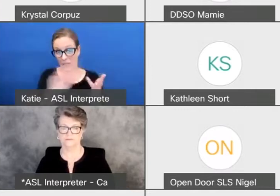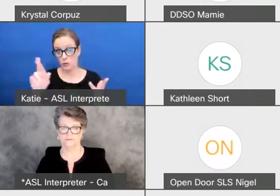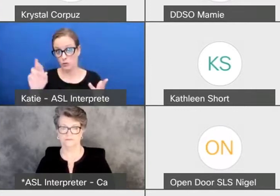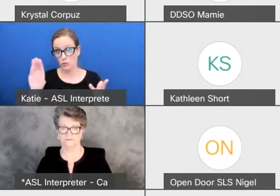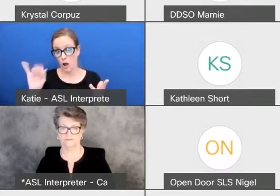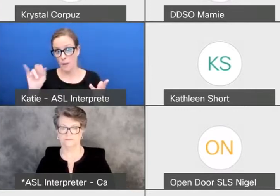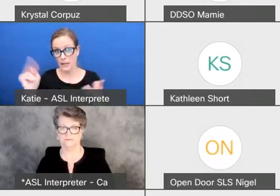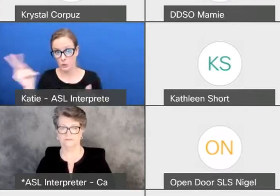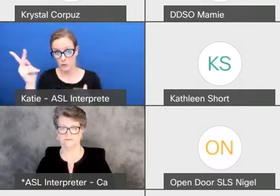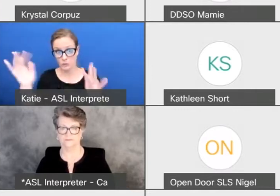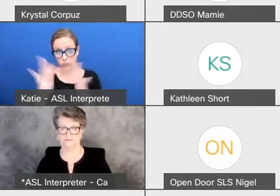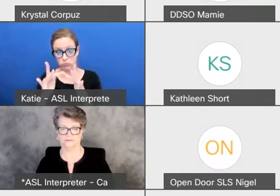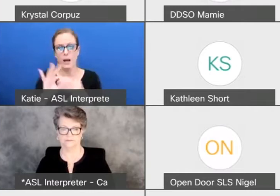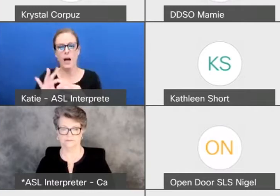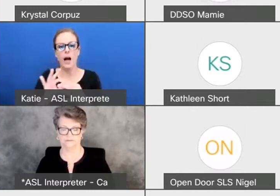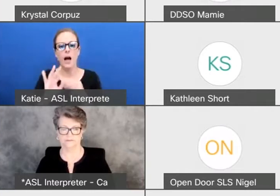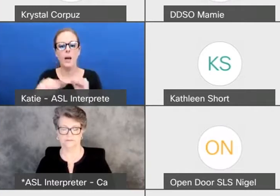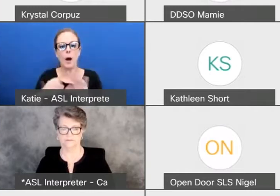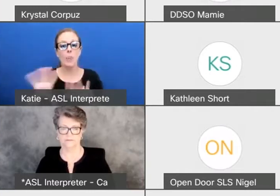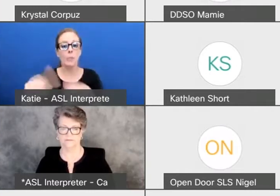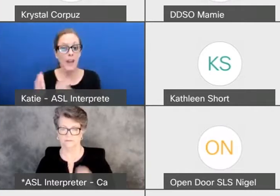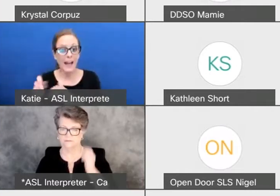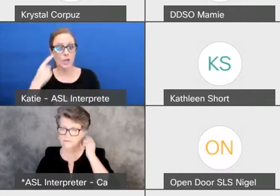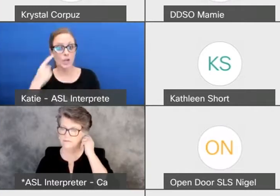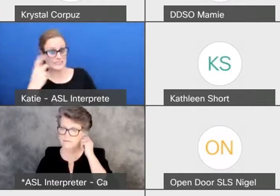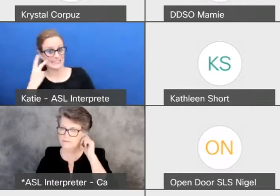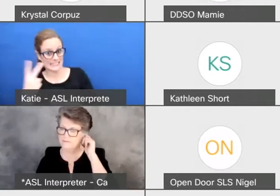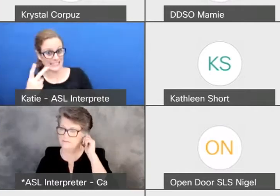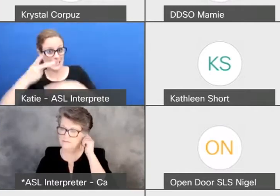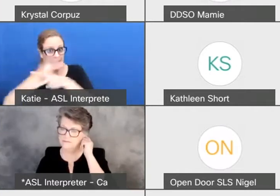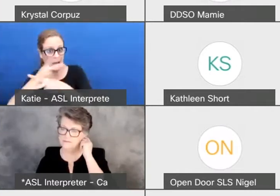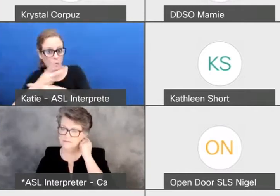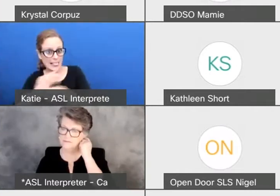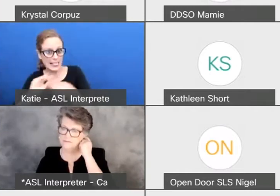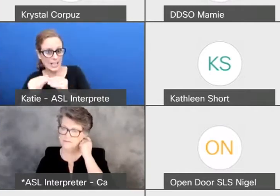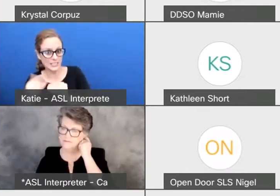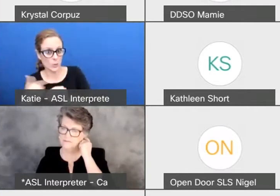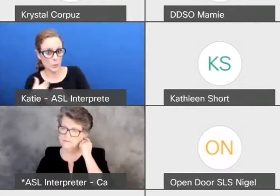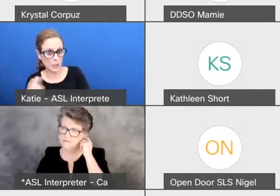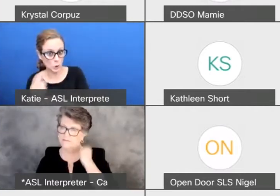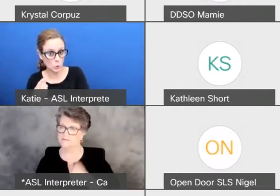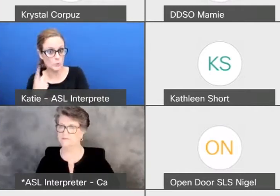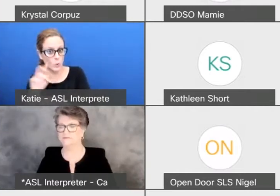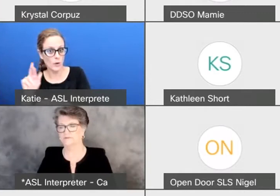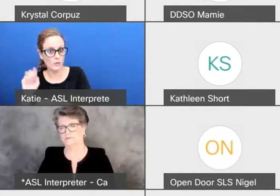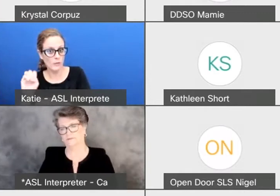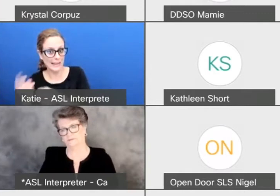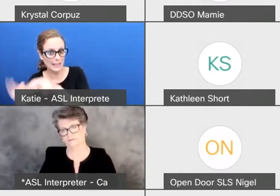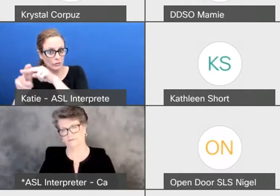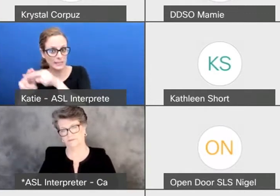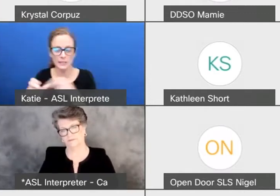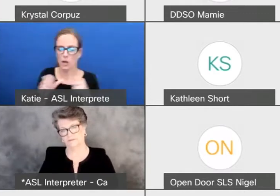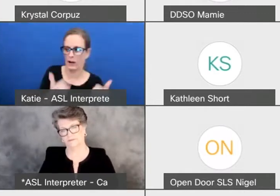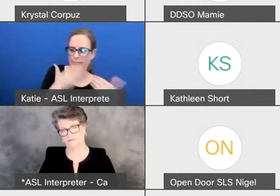it. So about the provider seeing the calculations that we used for the rating. Okay, thank you very much. And then we